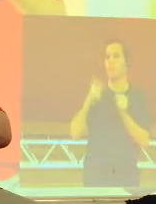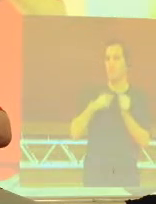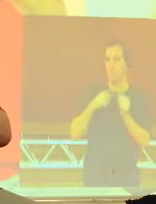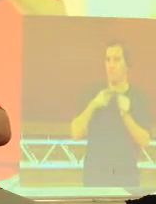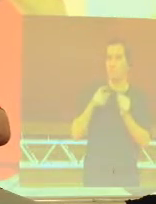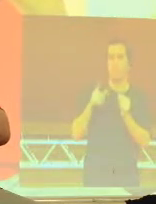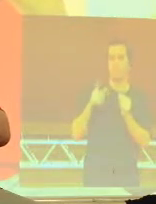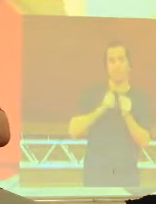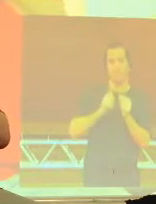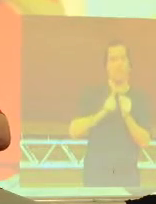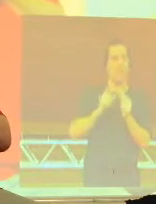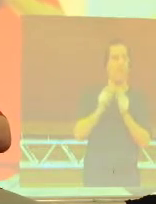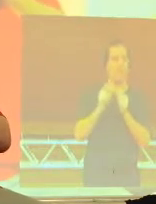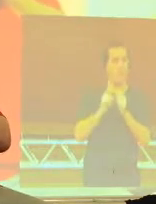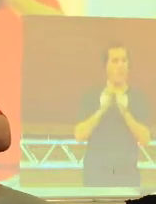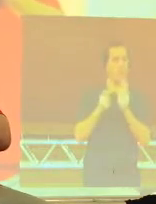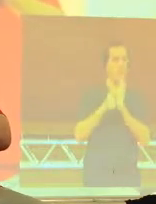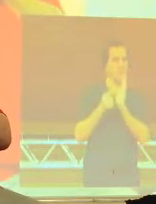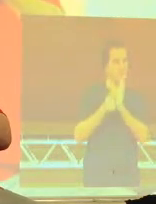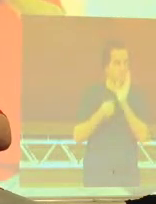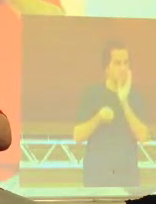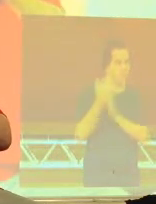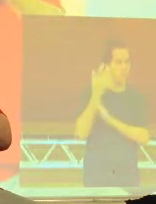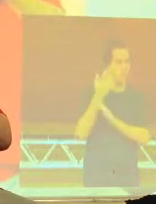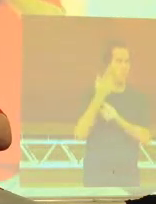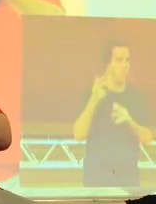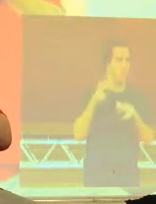using free software anyway.